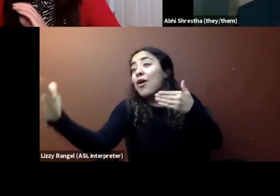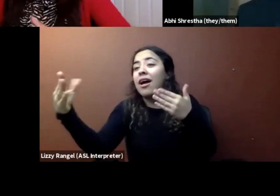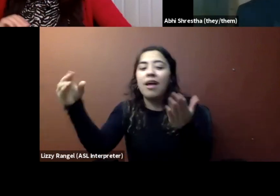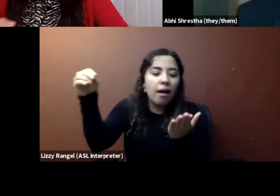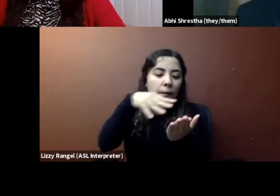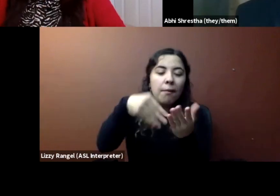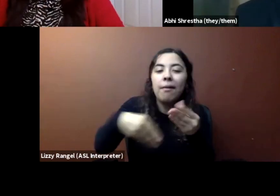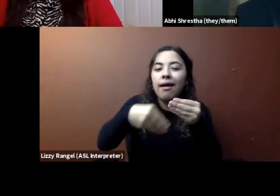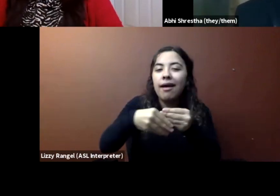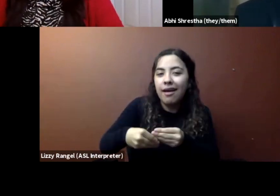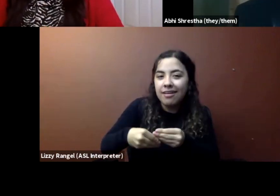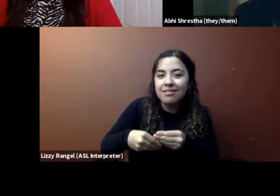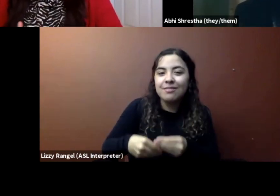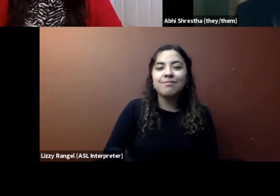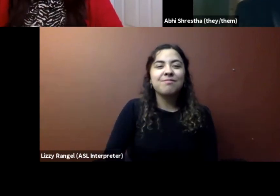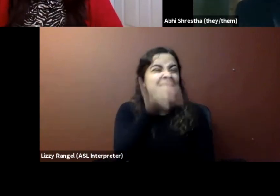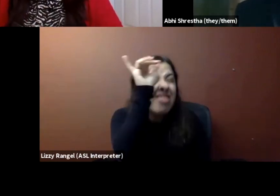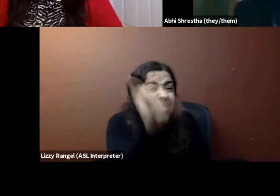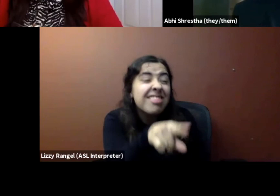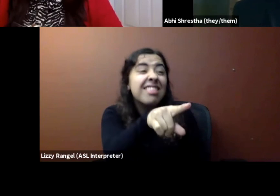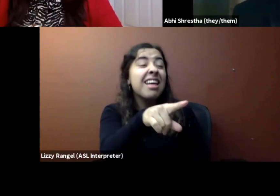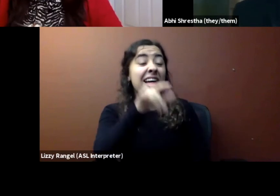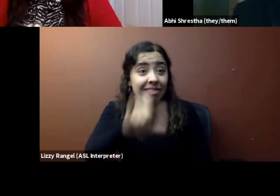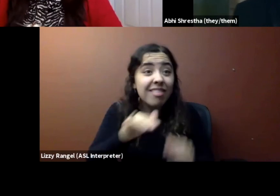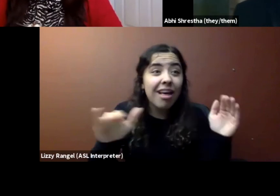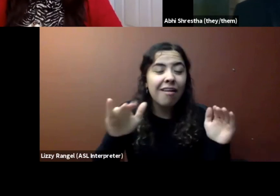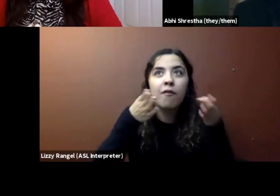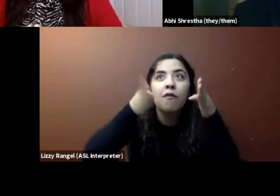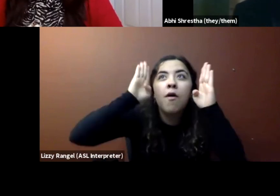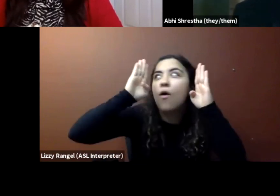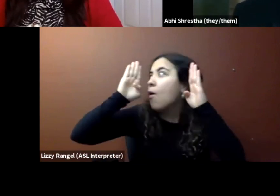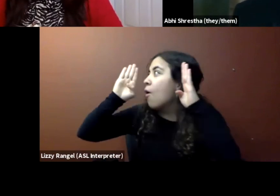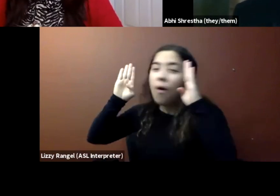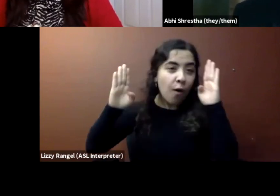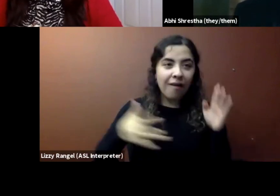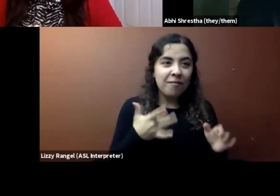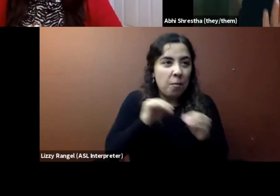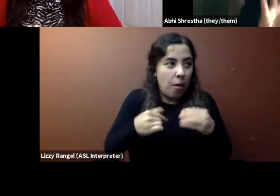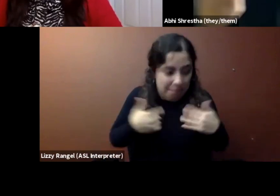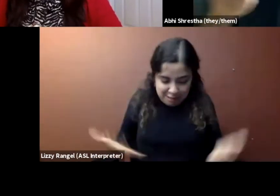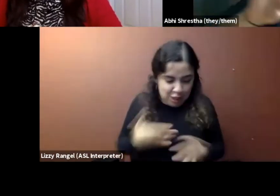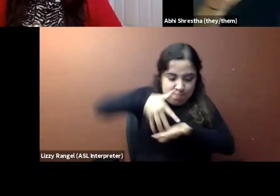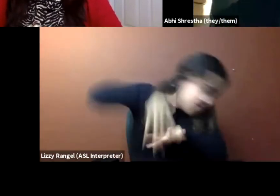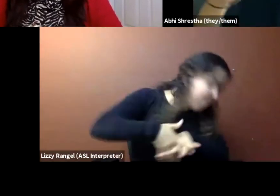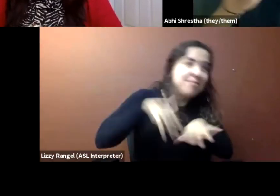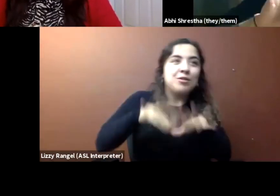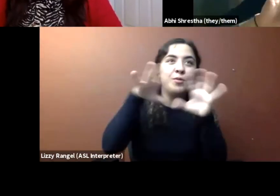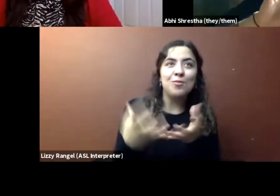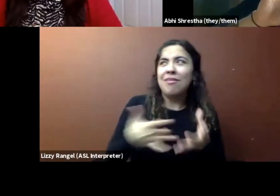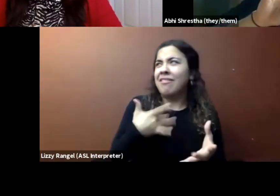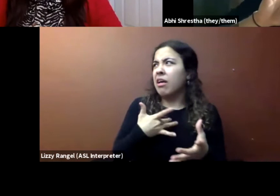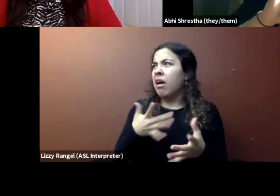level of alertness also, like, at least it makes me feel more present in the world sometimes when I feel like I'm like getting lost or